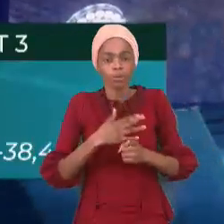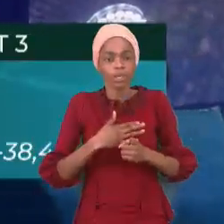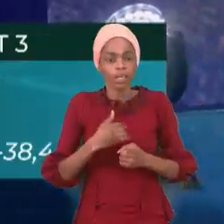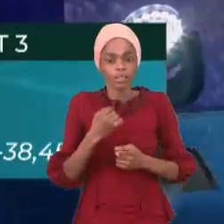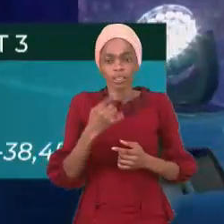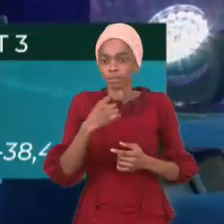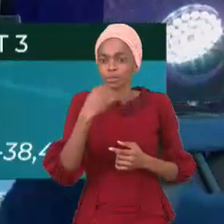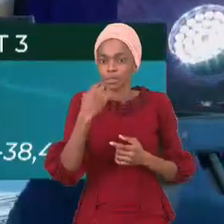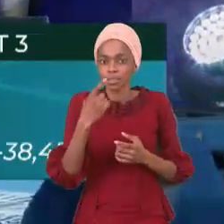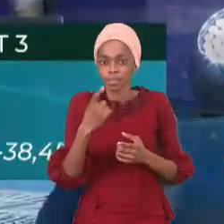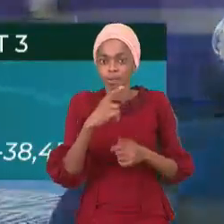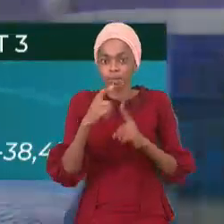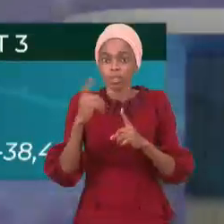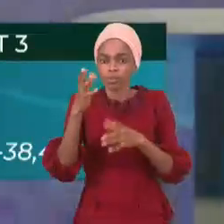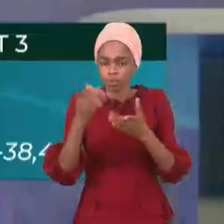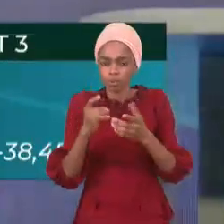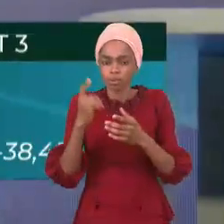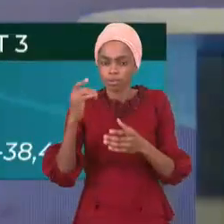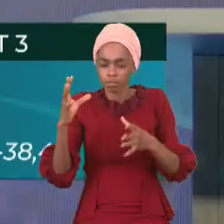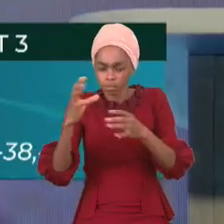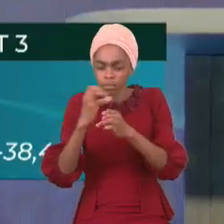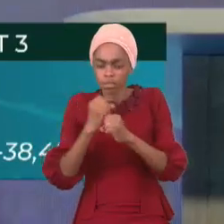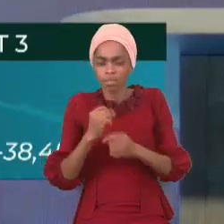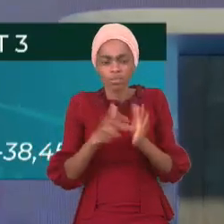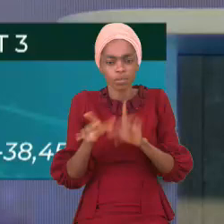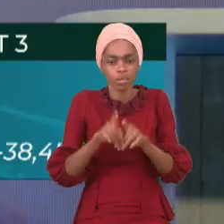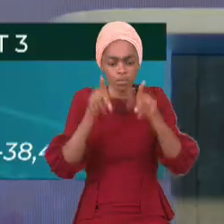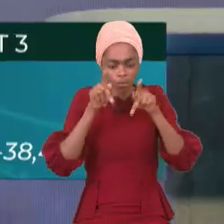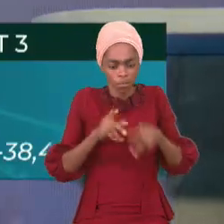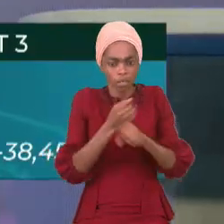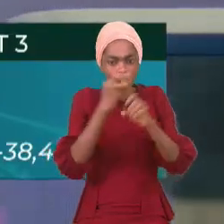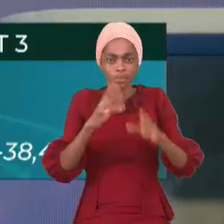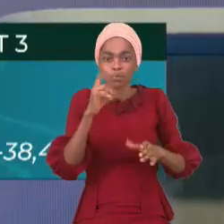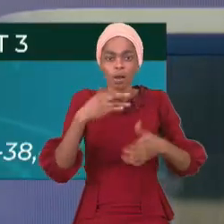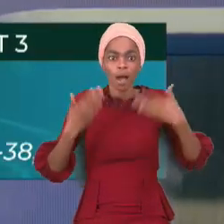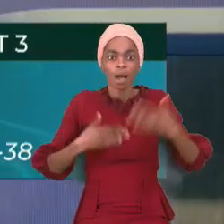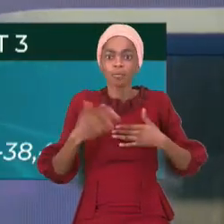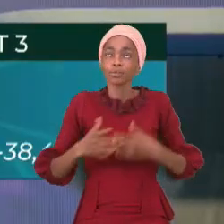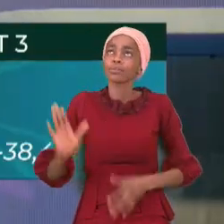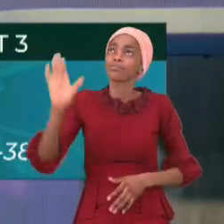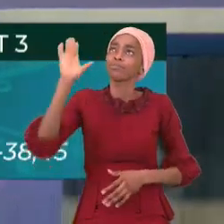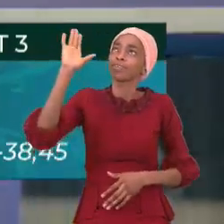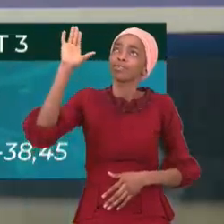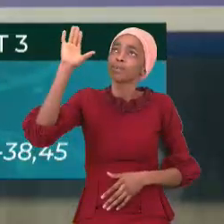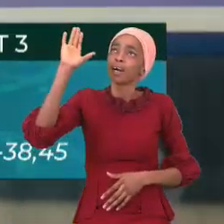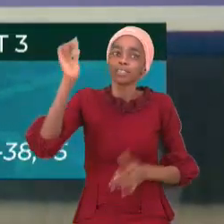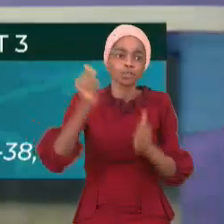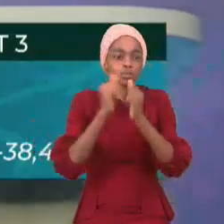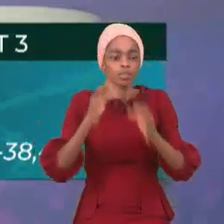you want to receive Jesus as your personal Savior, you're so happy, you stretch forth your hand without